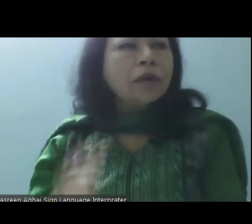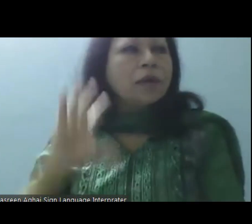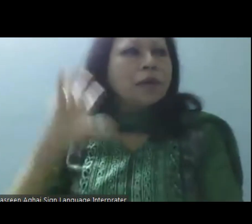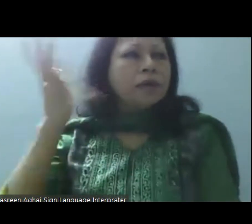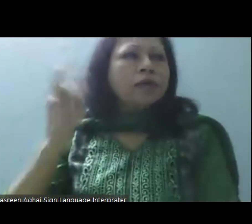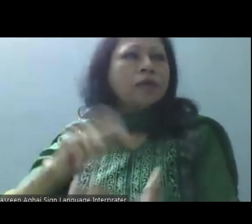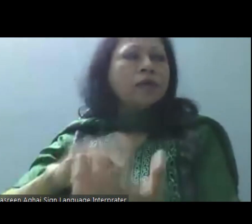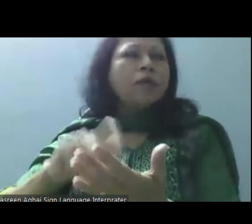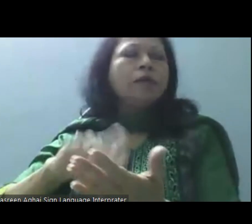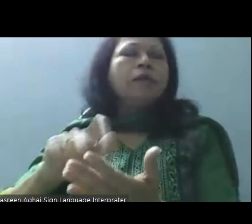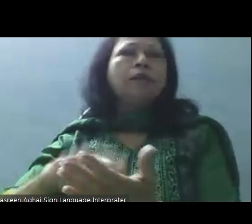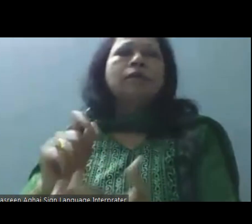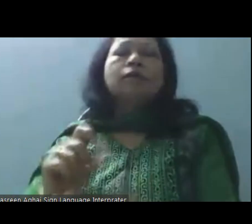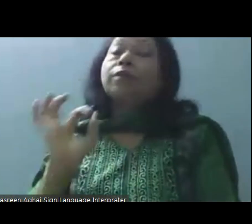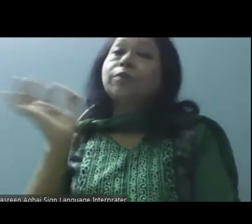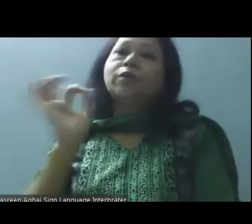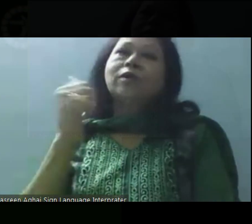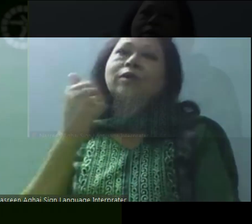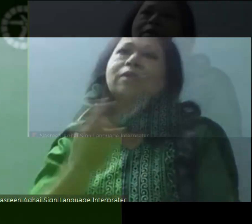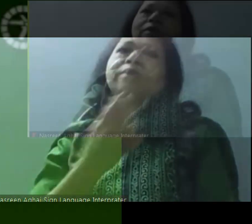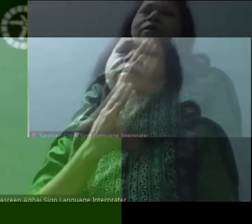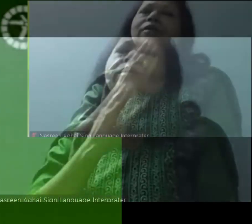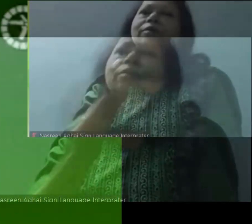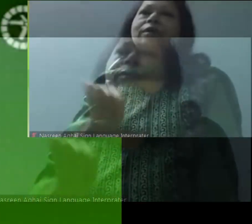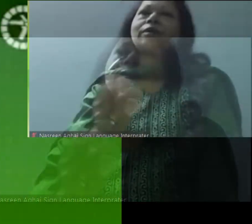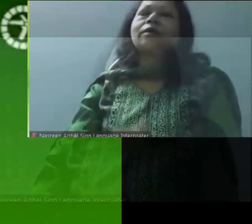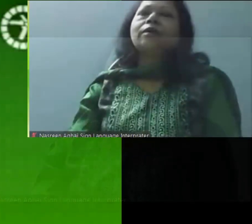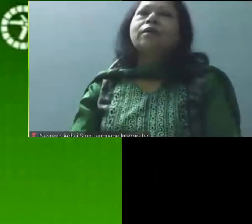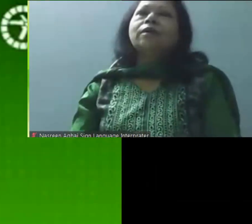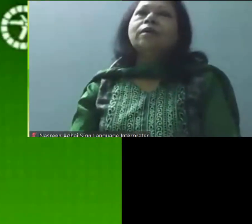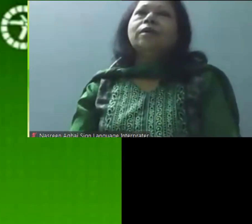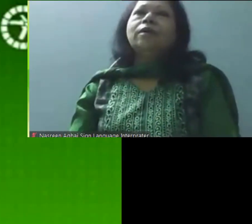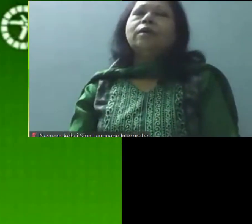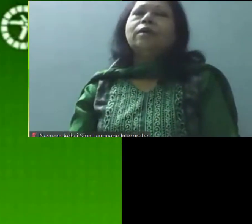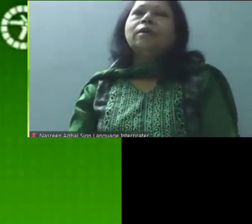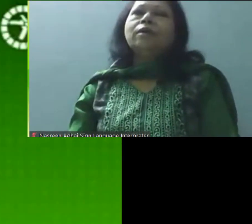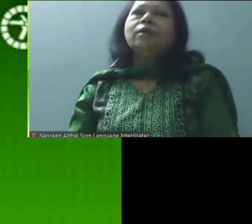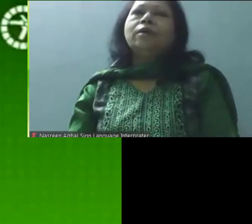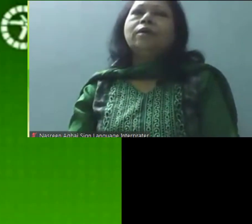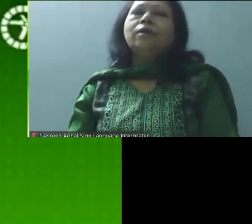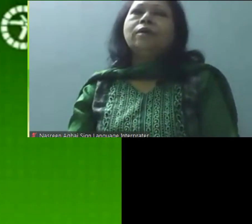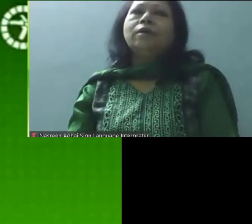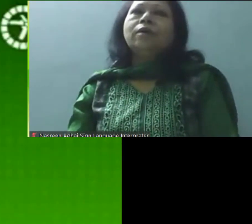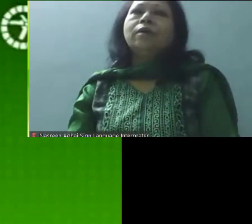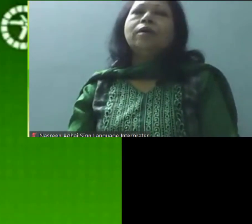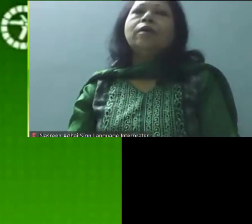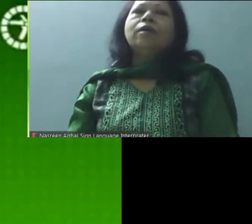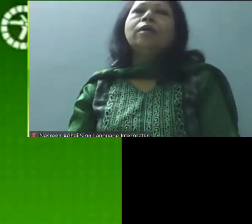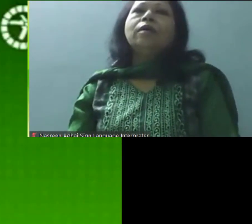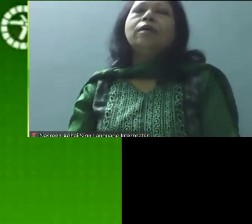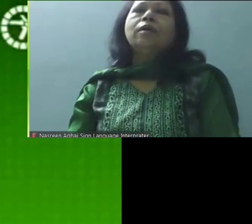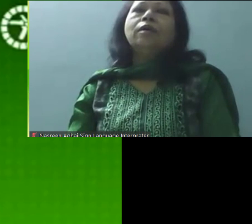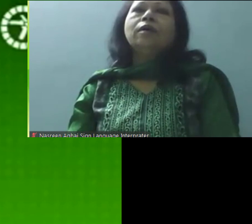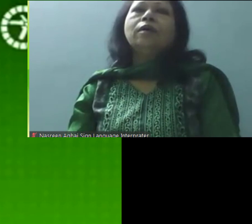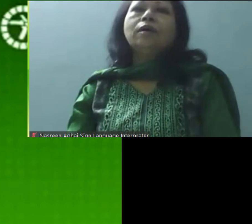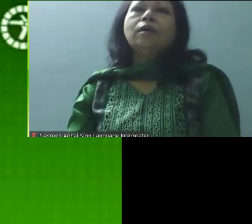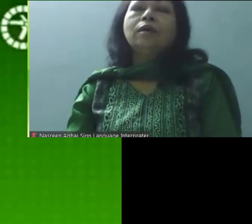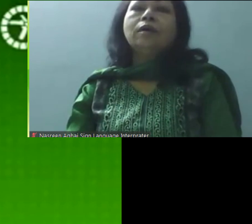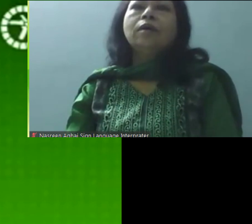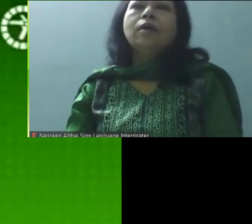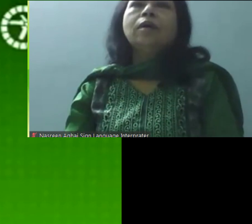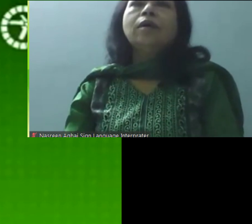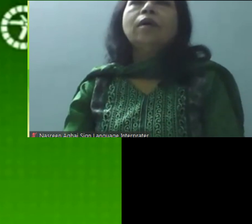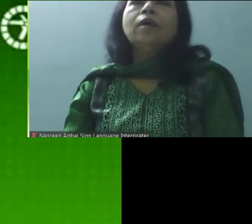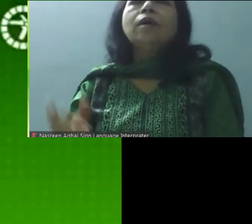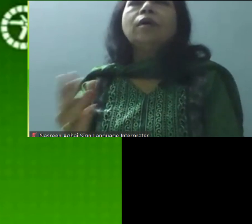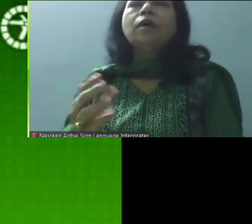laws. Fantastic. Thank you very much. So how can we elevate national to the UN system? Akbar, I'm worried we're going to be shut off. So let me just